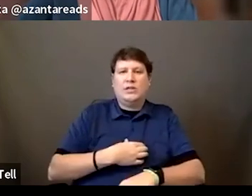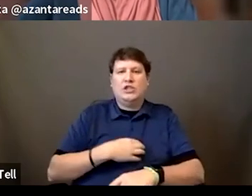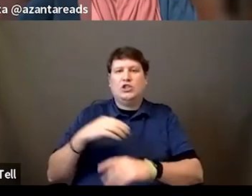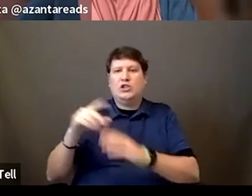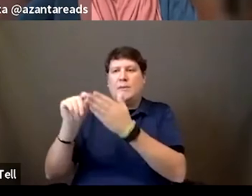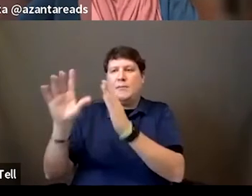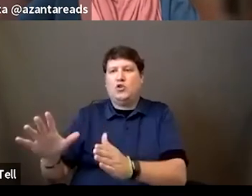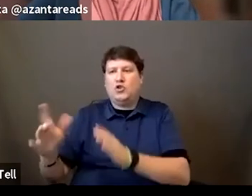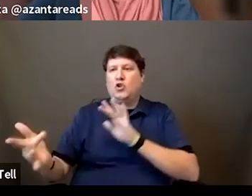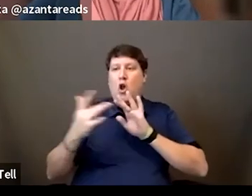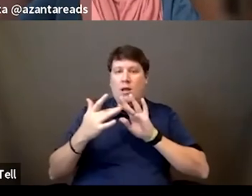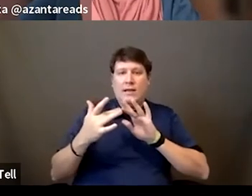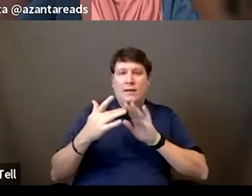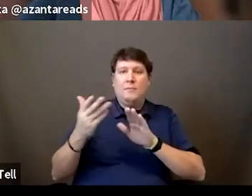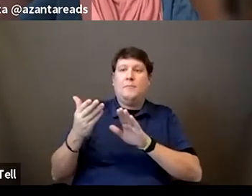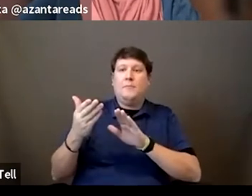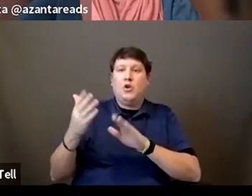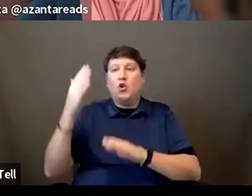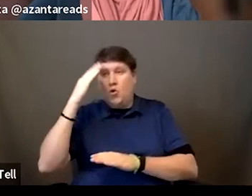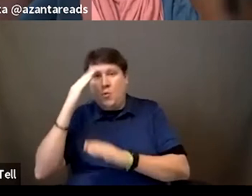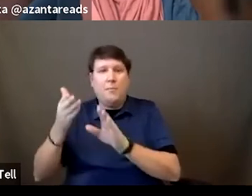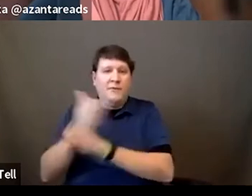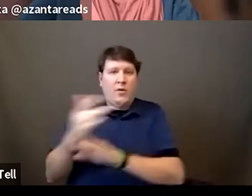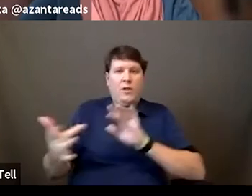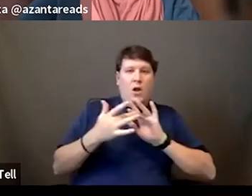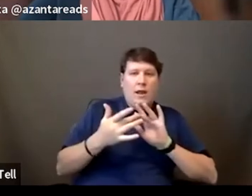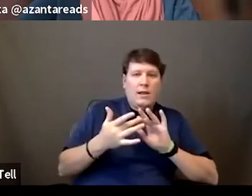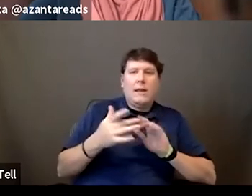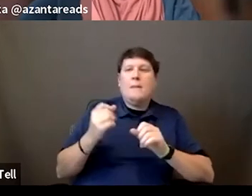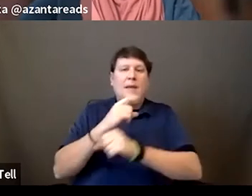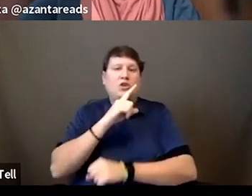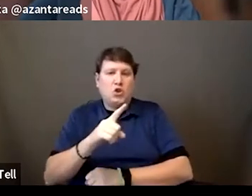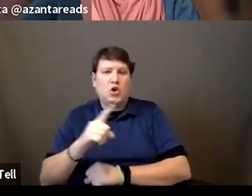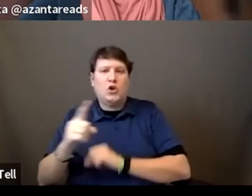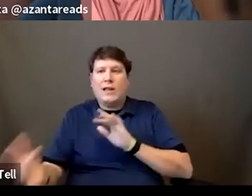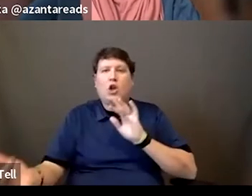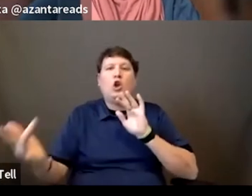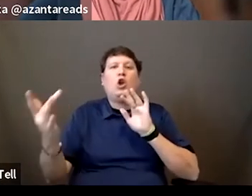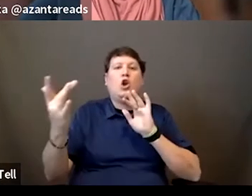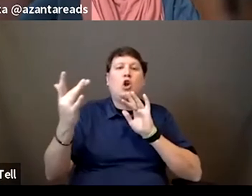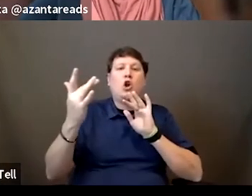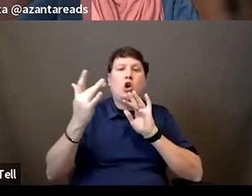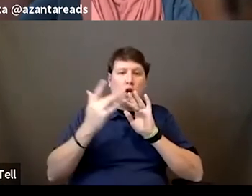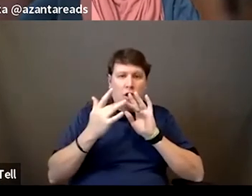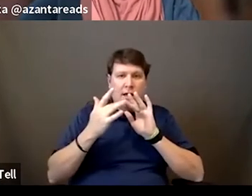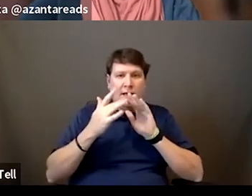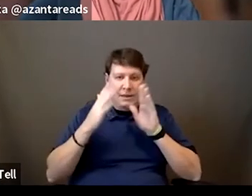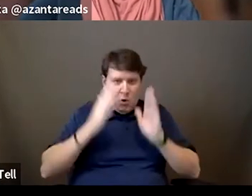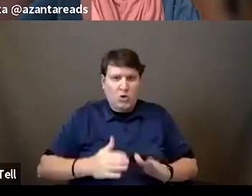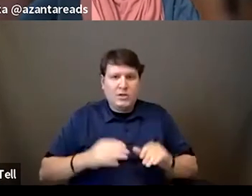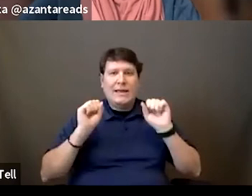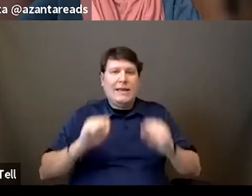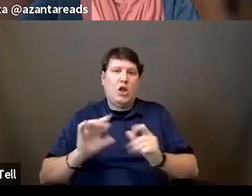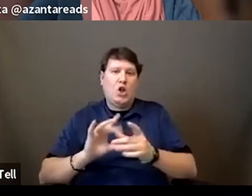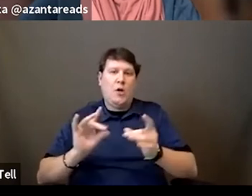talkers is a few things. First of all, to echo, like, make sure that you're sending the books to the people who can comment on the contents of it appropriately.